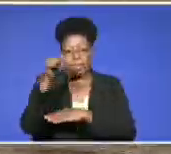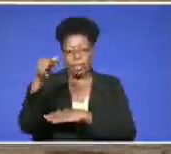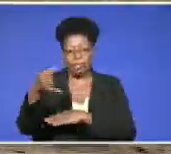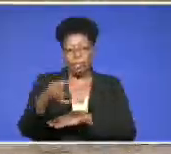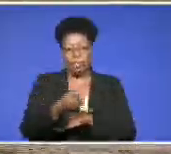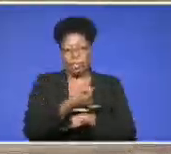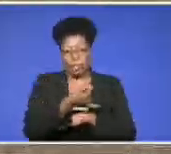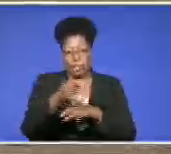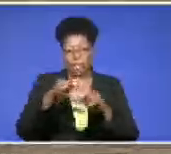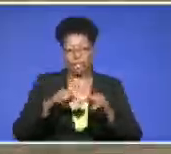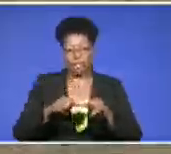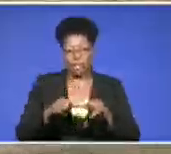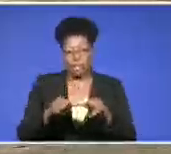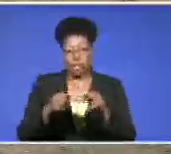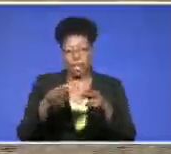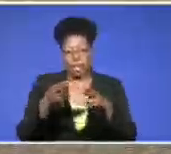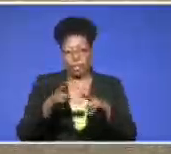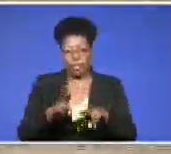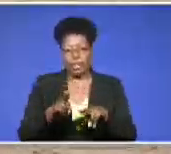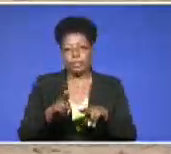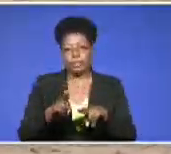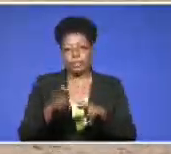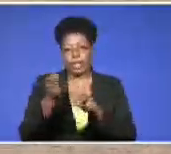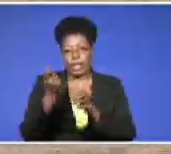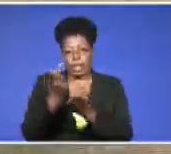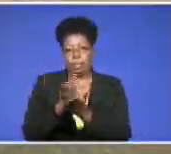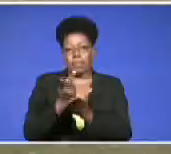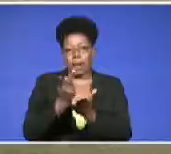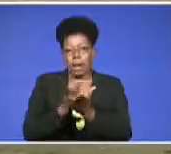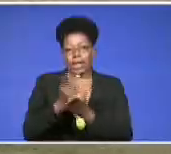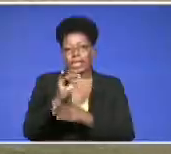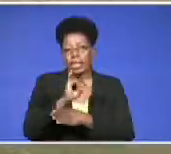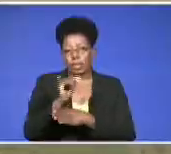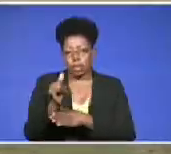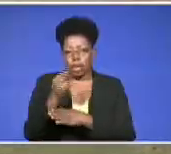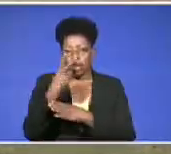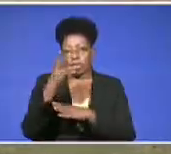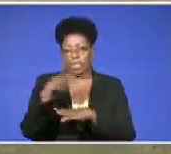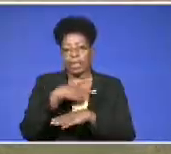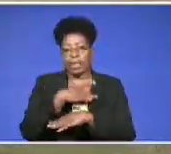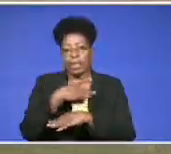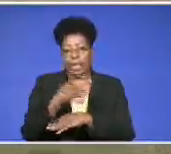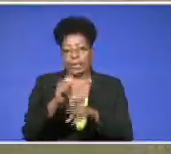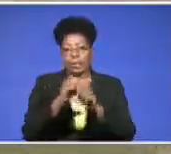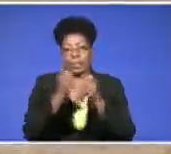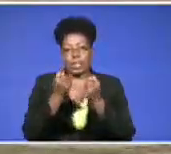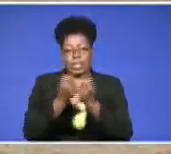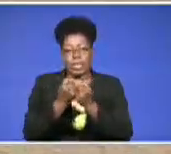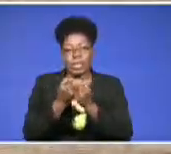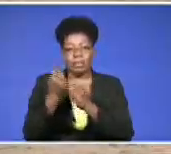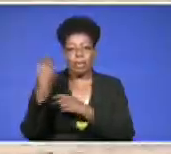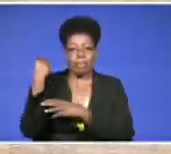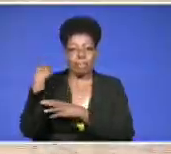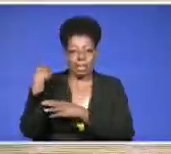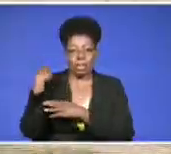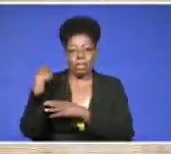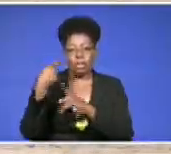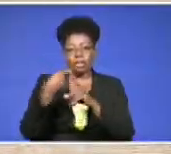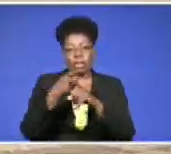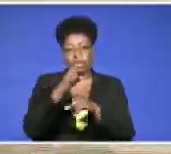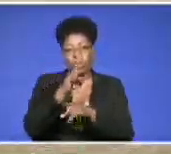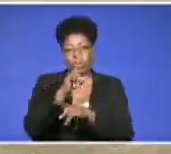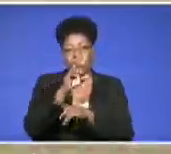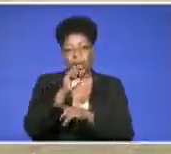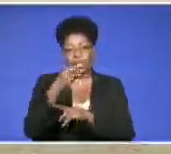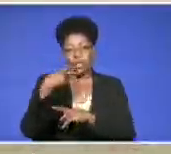is ongoing at the Freedom Farm Baseball Park in Yamacraw. Well, it looks like the words from team manager Kebai Martin from the U.S. Virgin